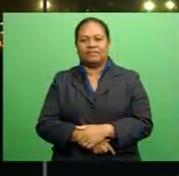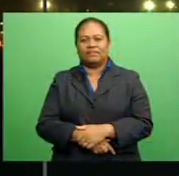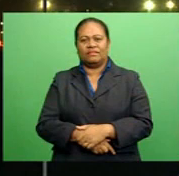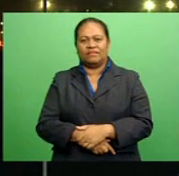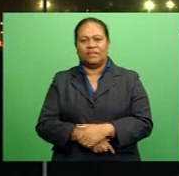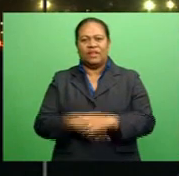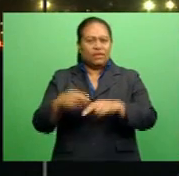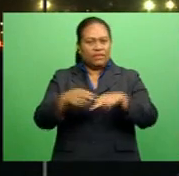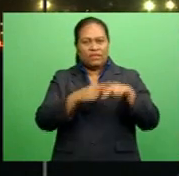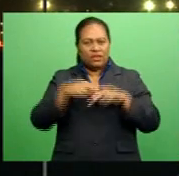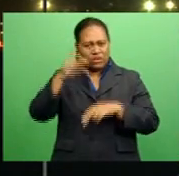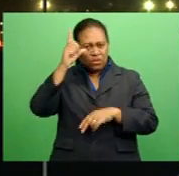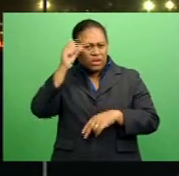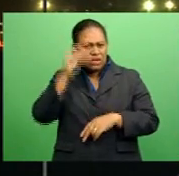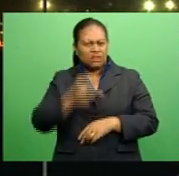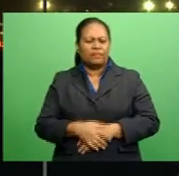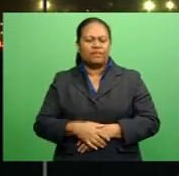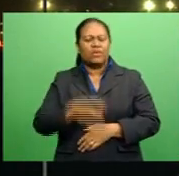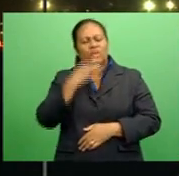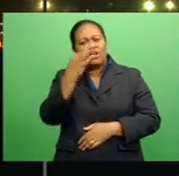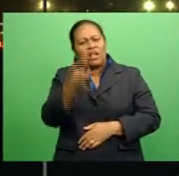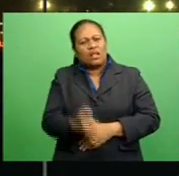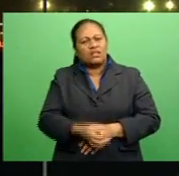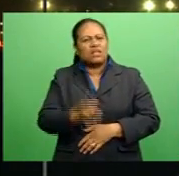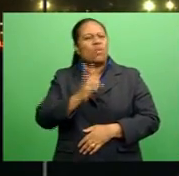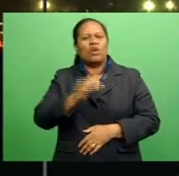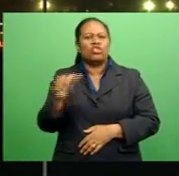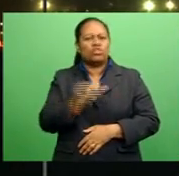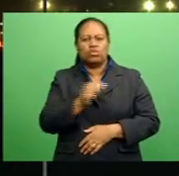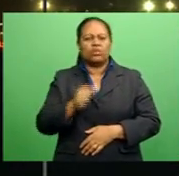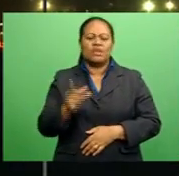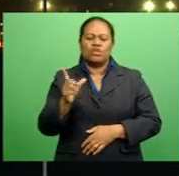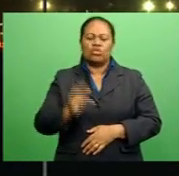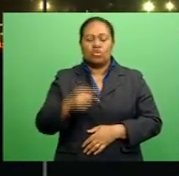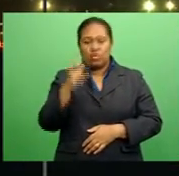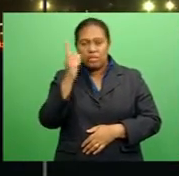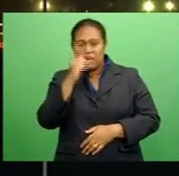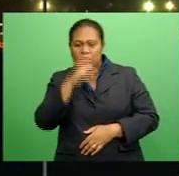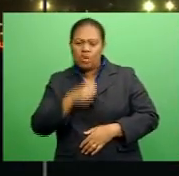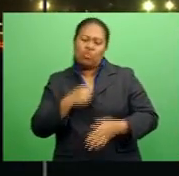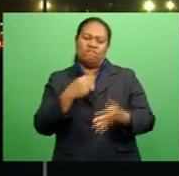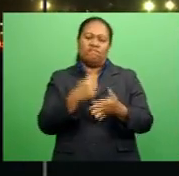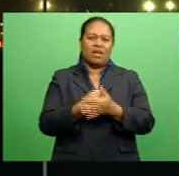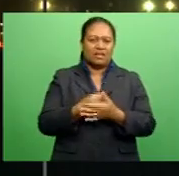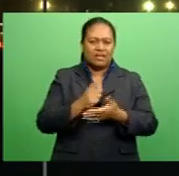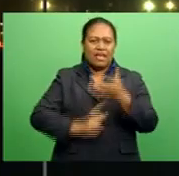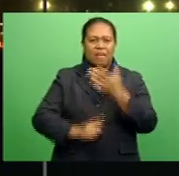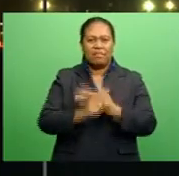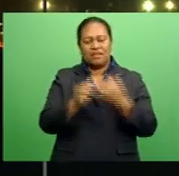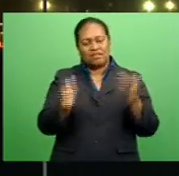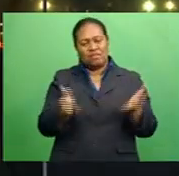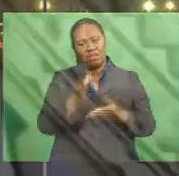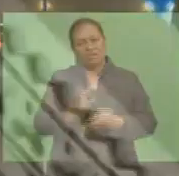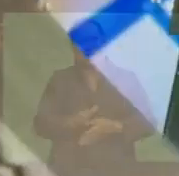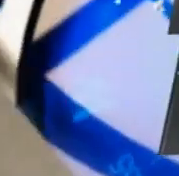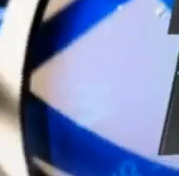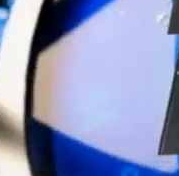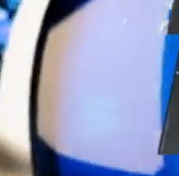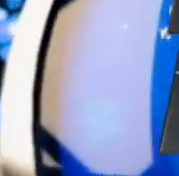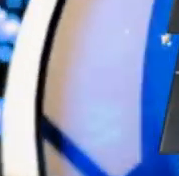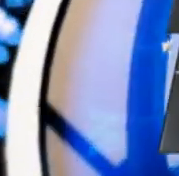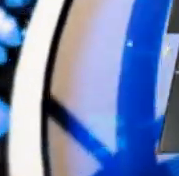And in Fijian Pulse tonight, we ask, what action should be taken against players who assault others on the field?